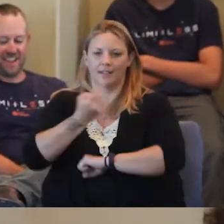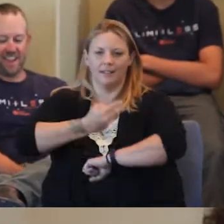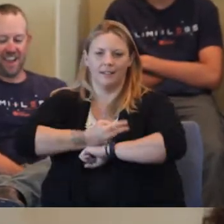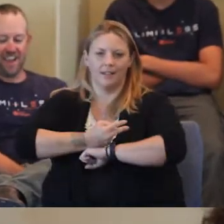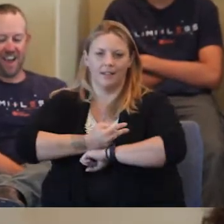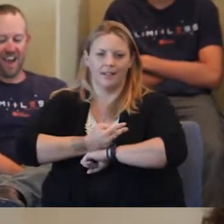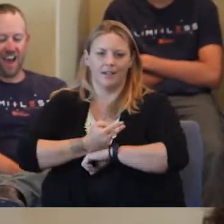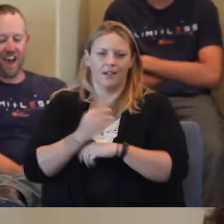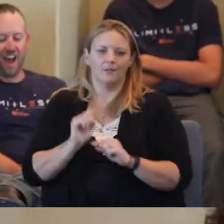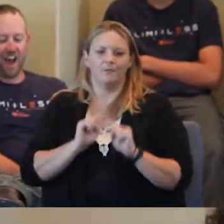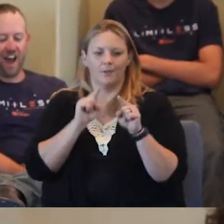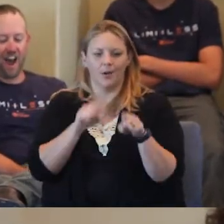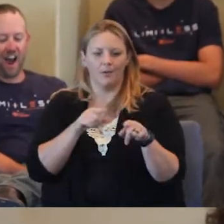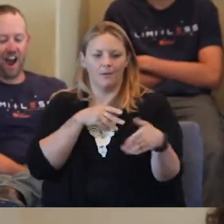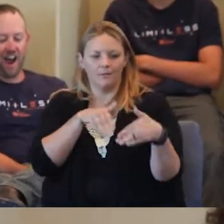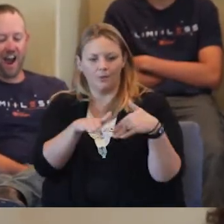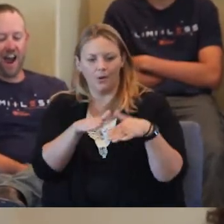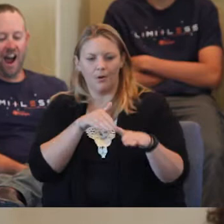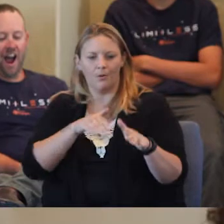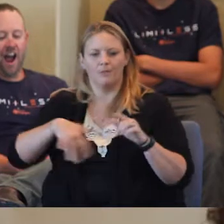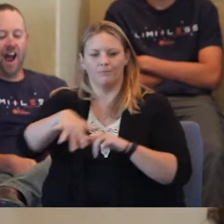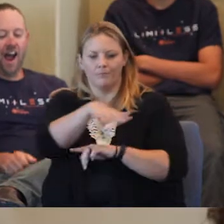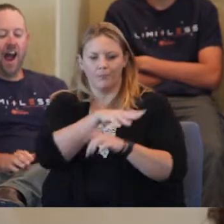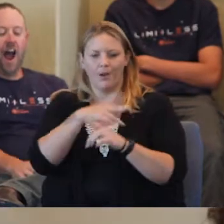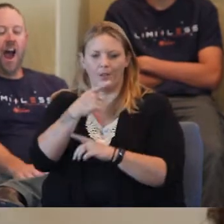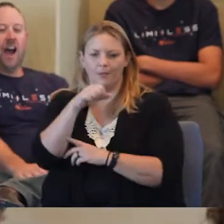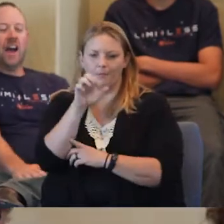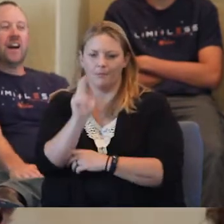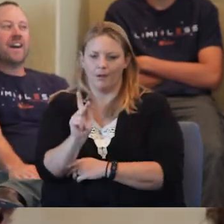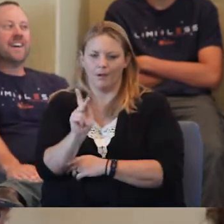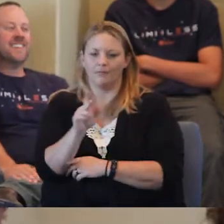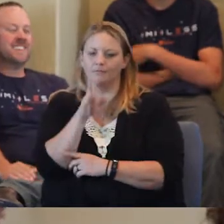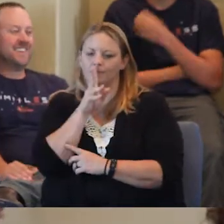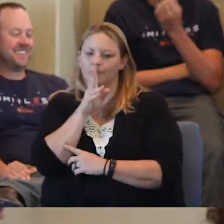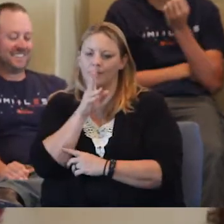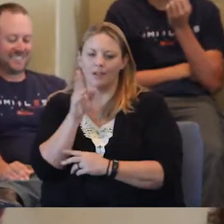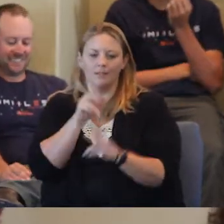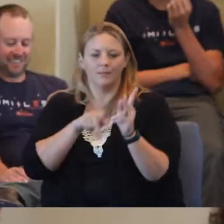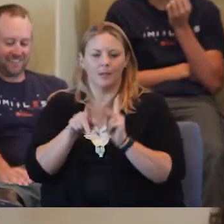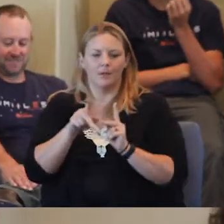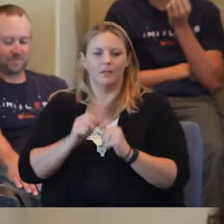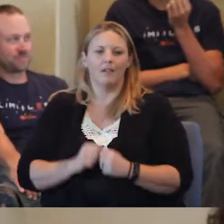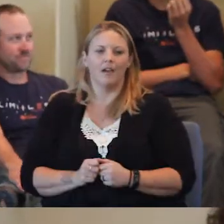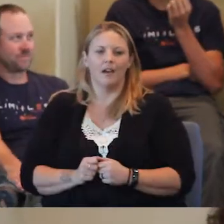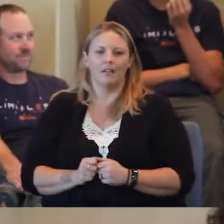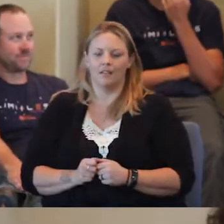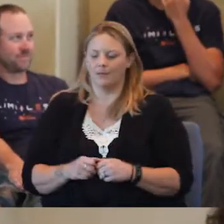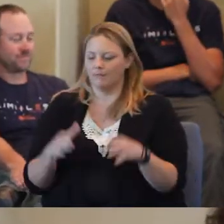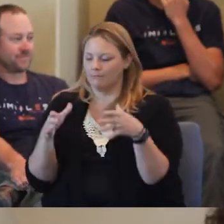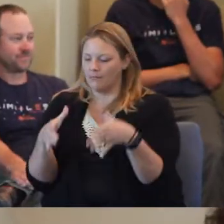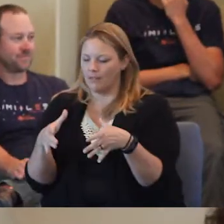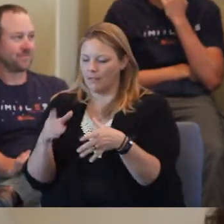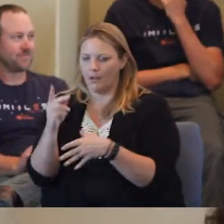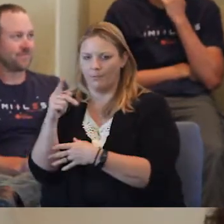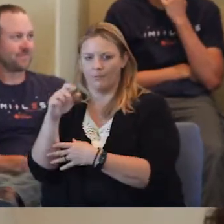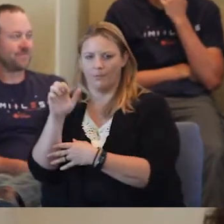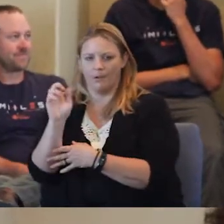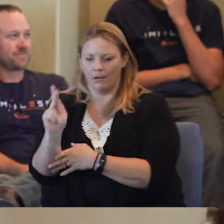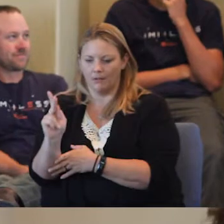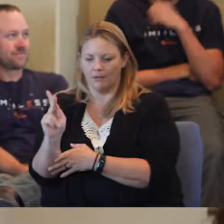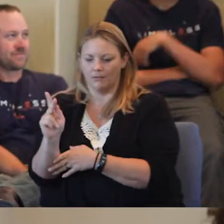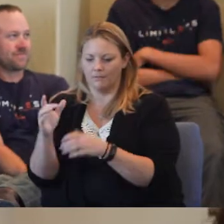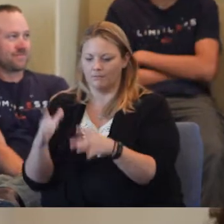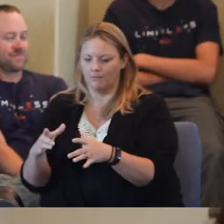The second day in, we went for like this walk down around the park to go talk to people. And there was like a little